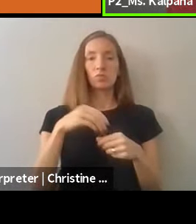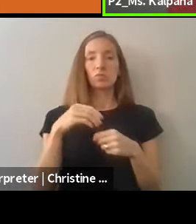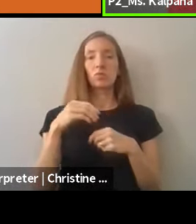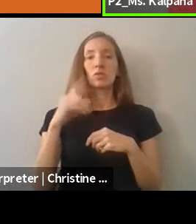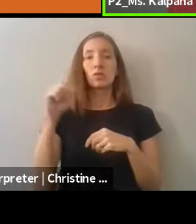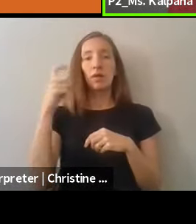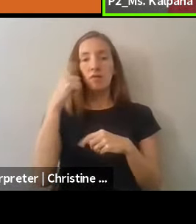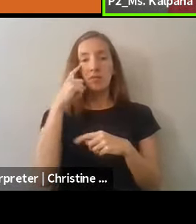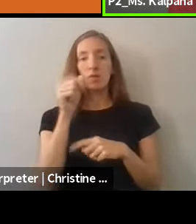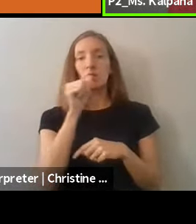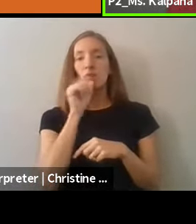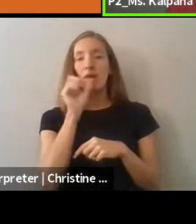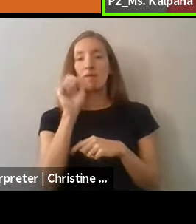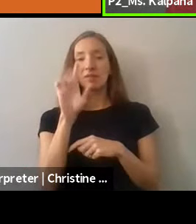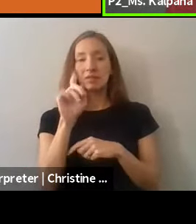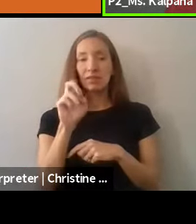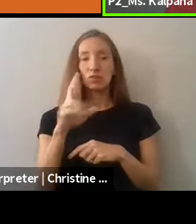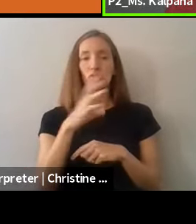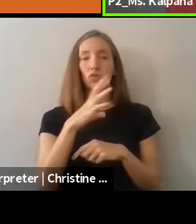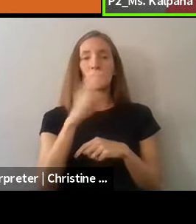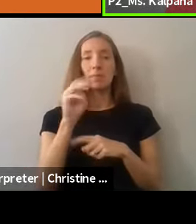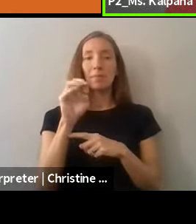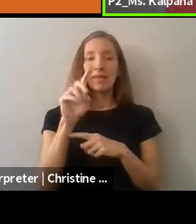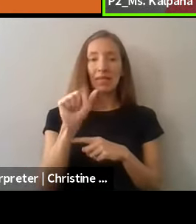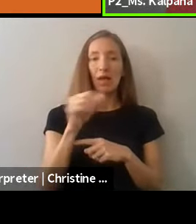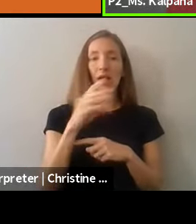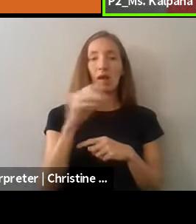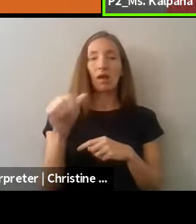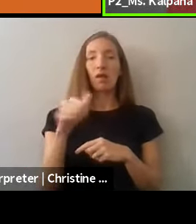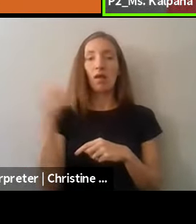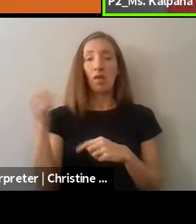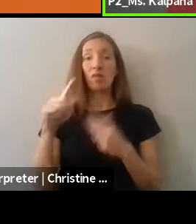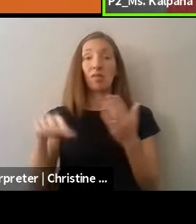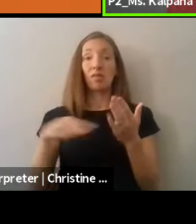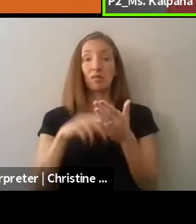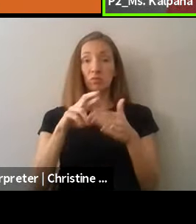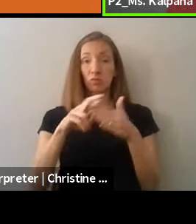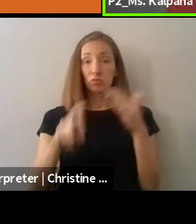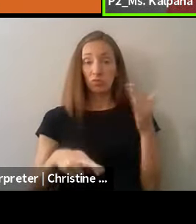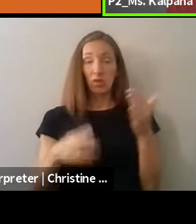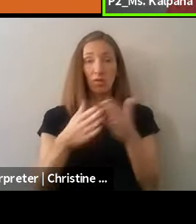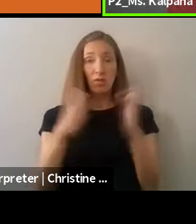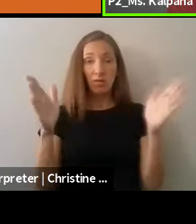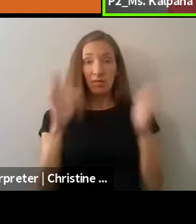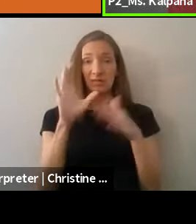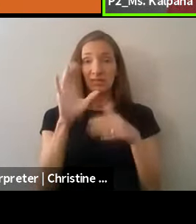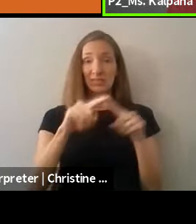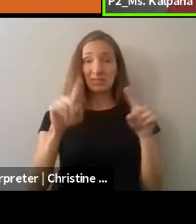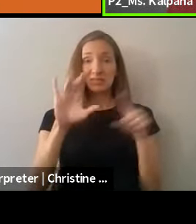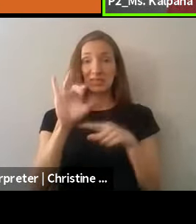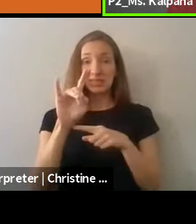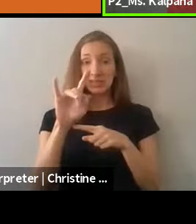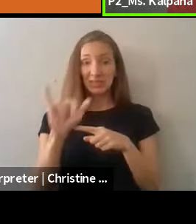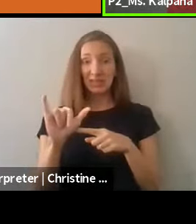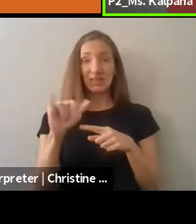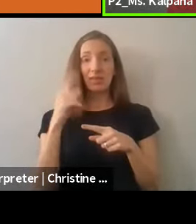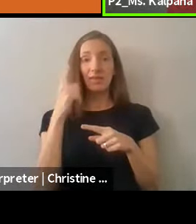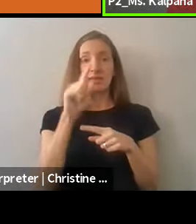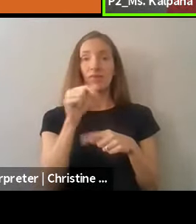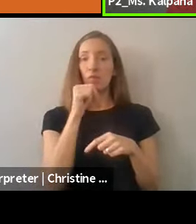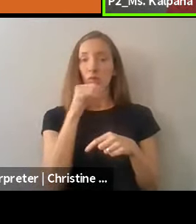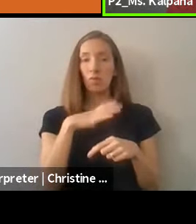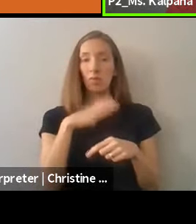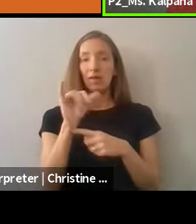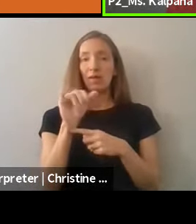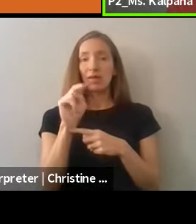in cities across the world implementing innovative programs for gender inclusion. UN Women, WHO,